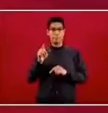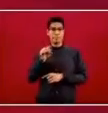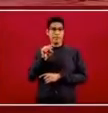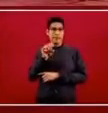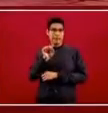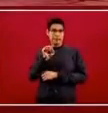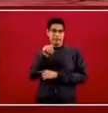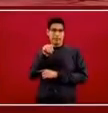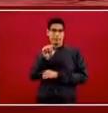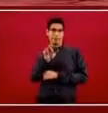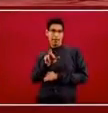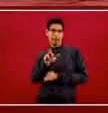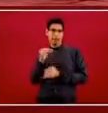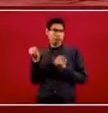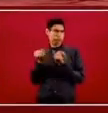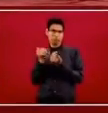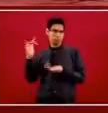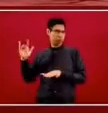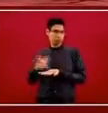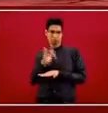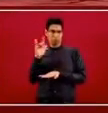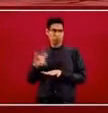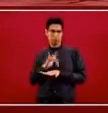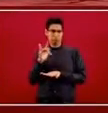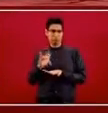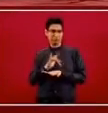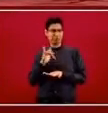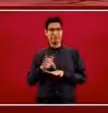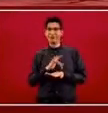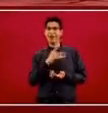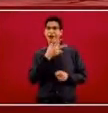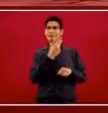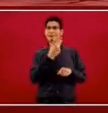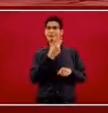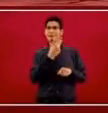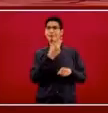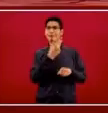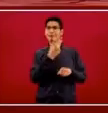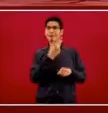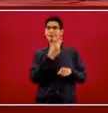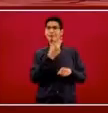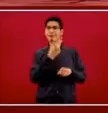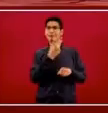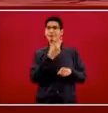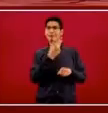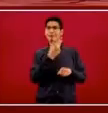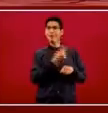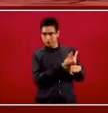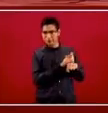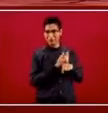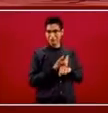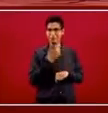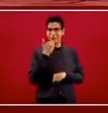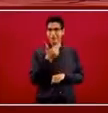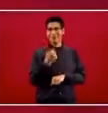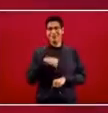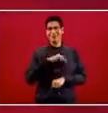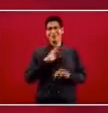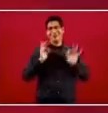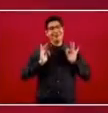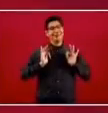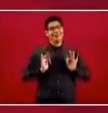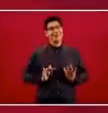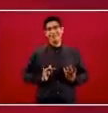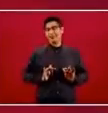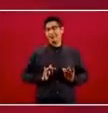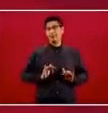well, today we have started a very accelerated process of repairment of these ventilators. So this